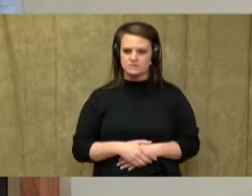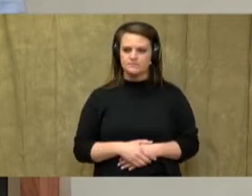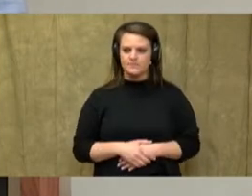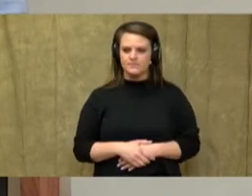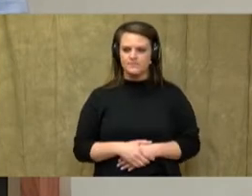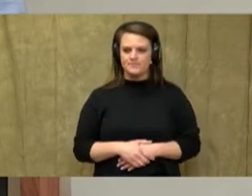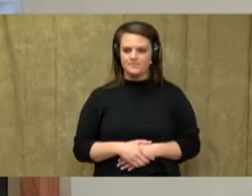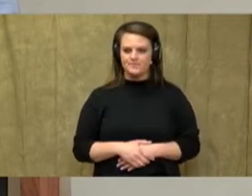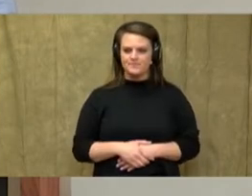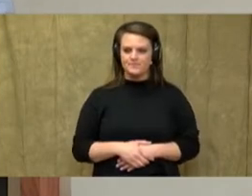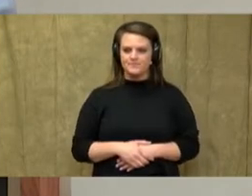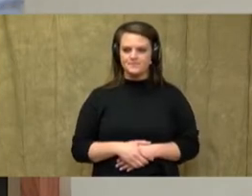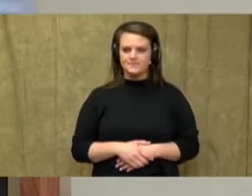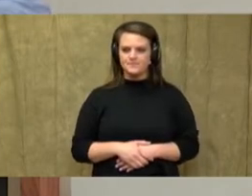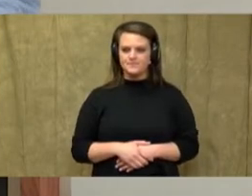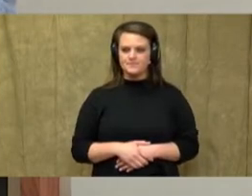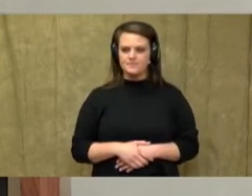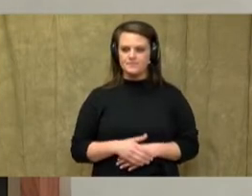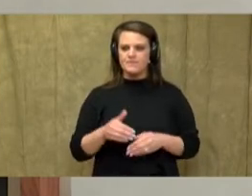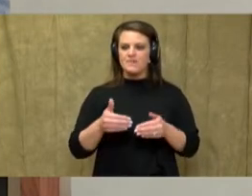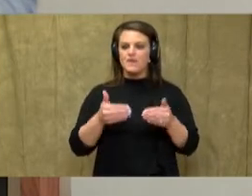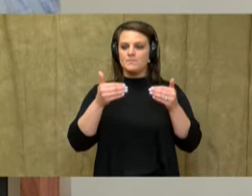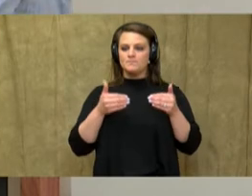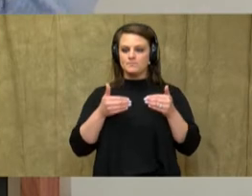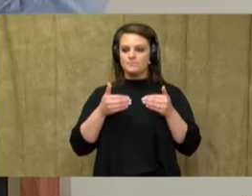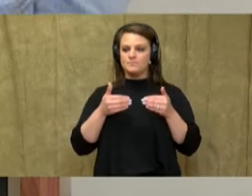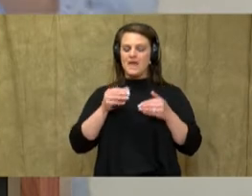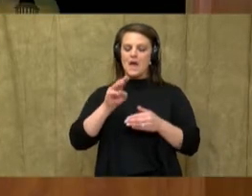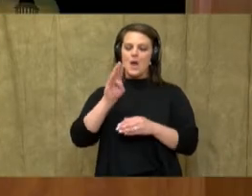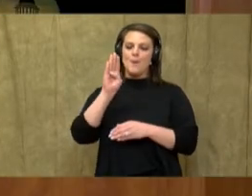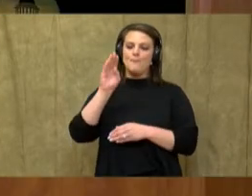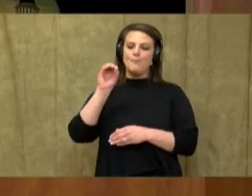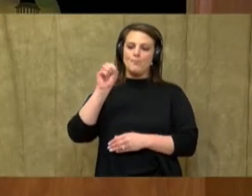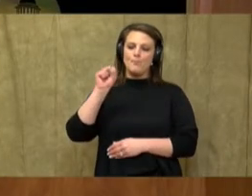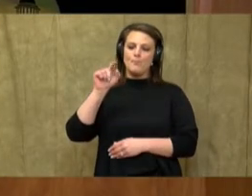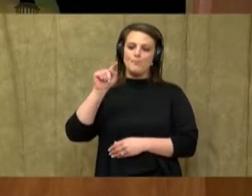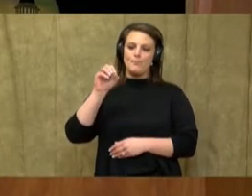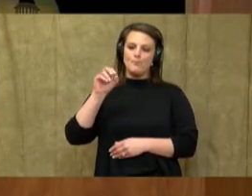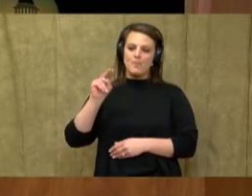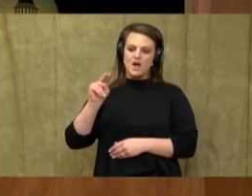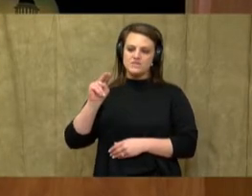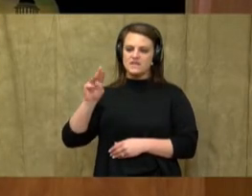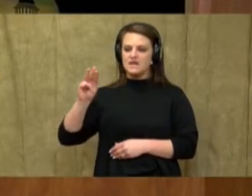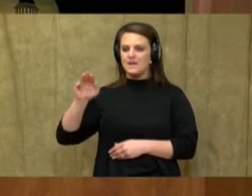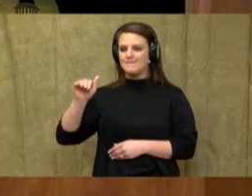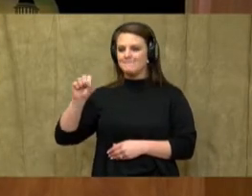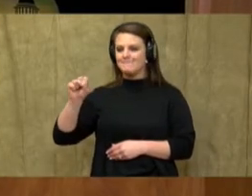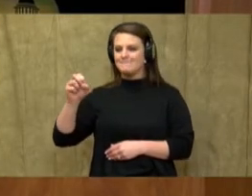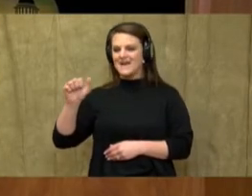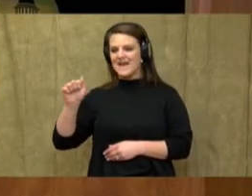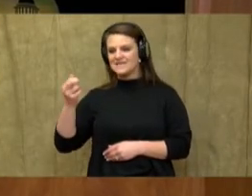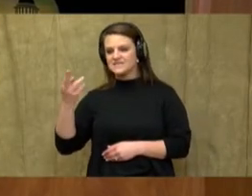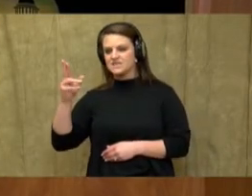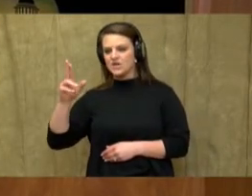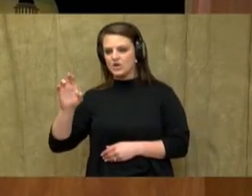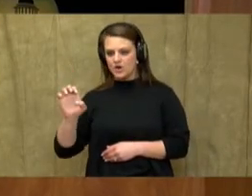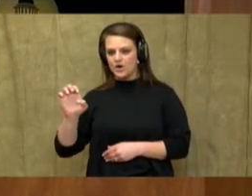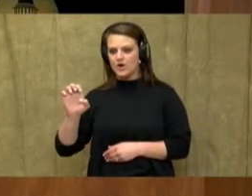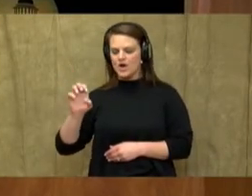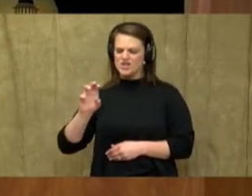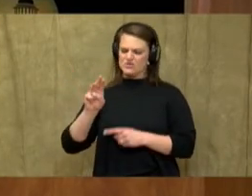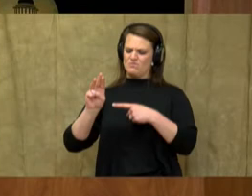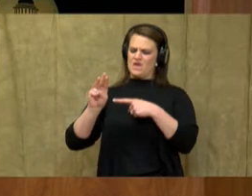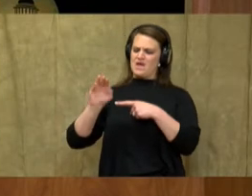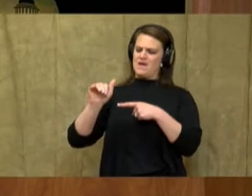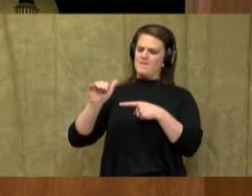look first at the Boston Massacre. That's what we're going to look. Now, let's think about the word